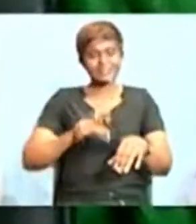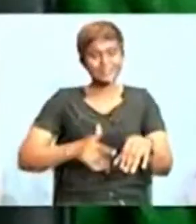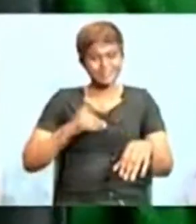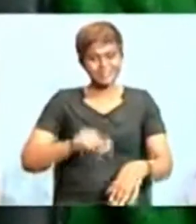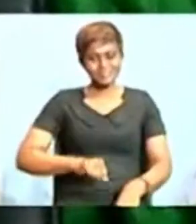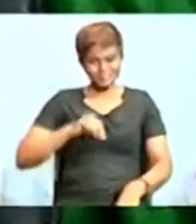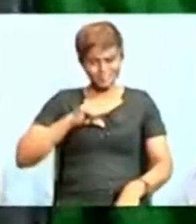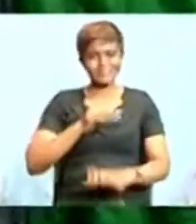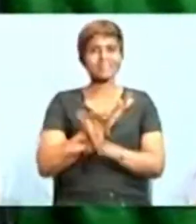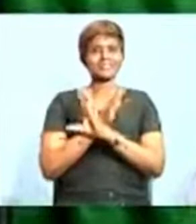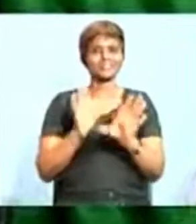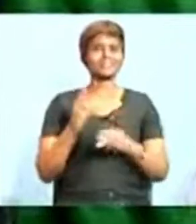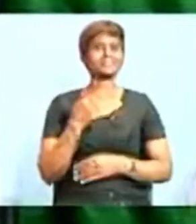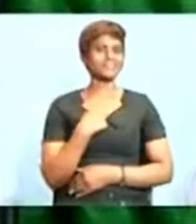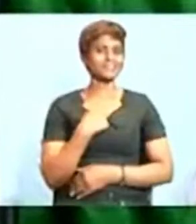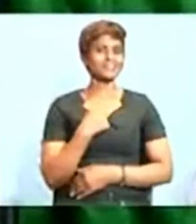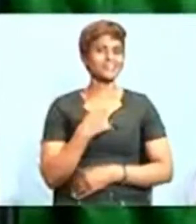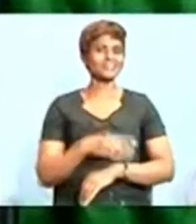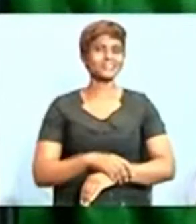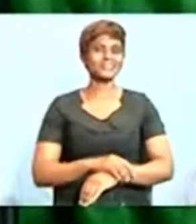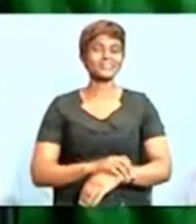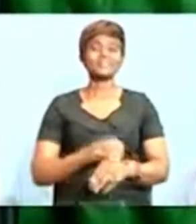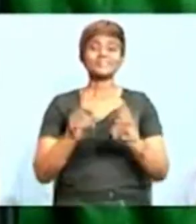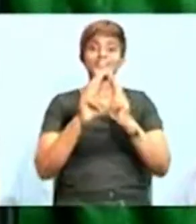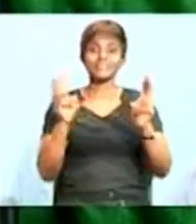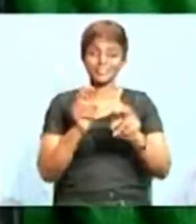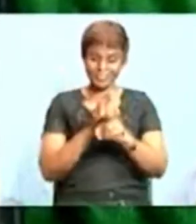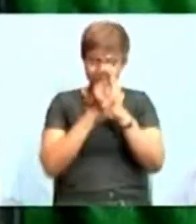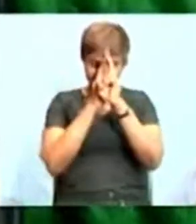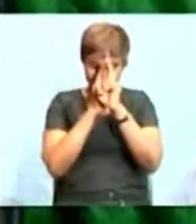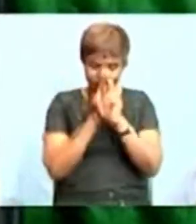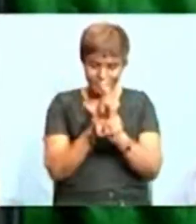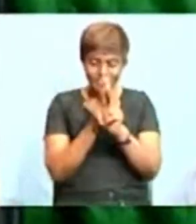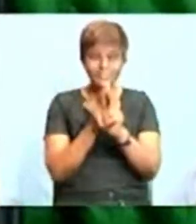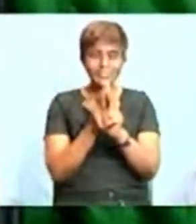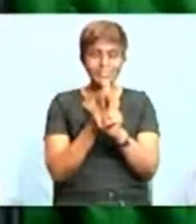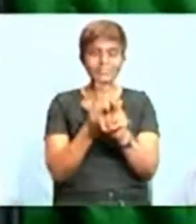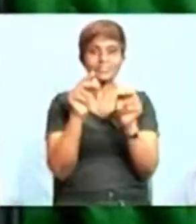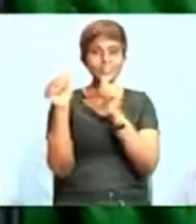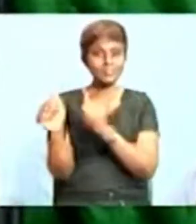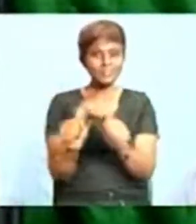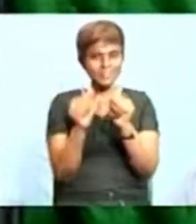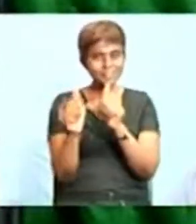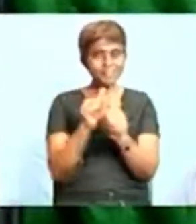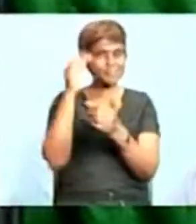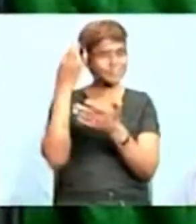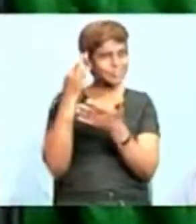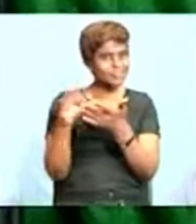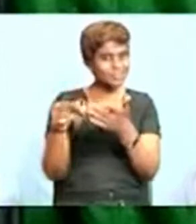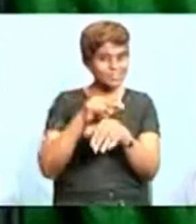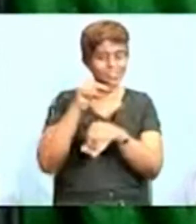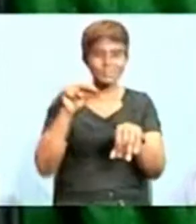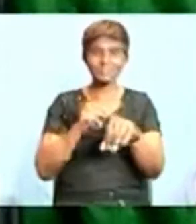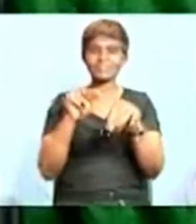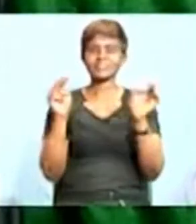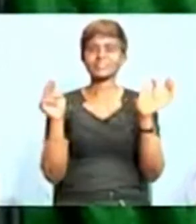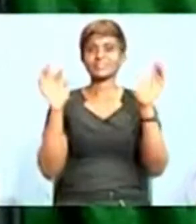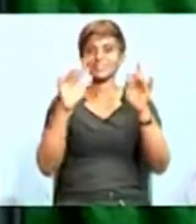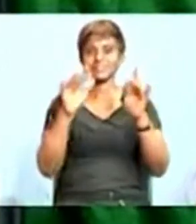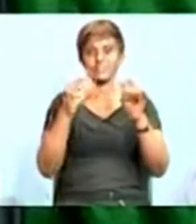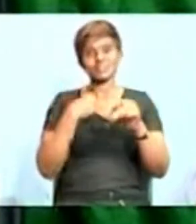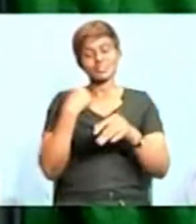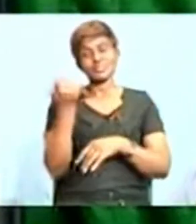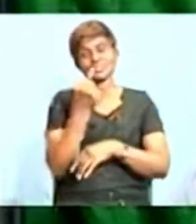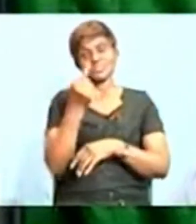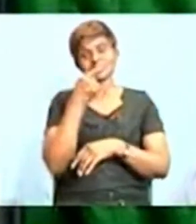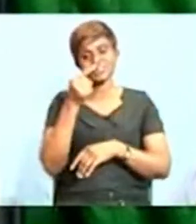be a Zambian. So, Honorable, the acting clerk of the National Assembly, may I simply